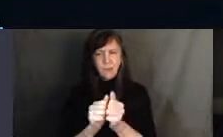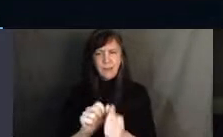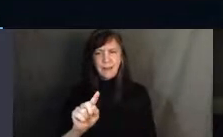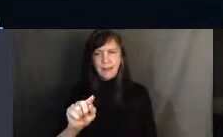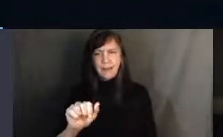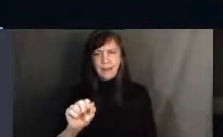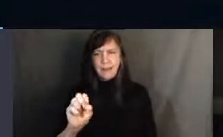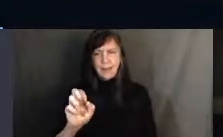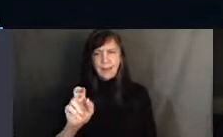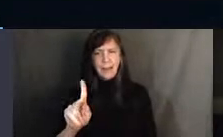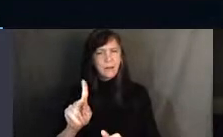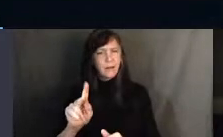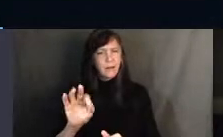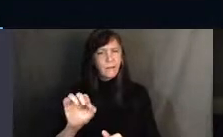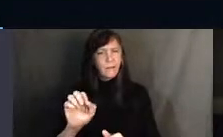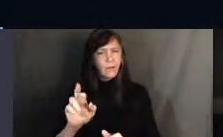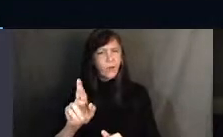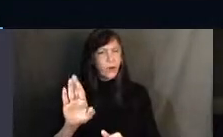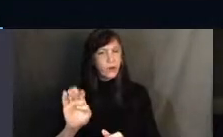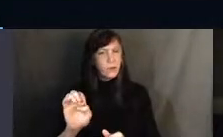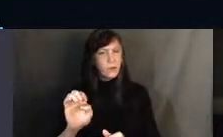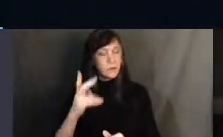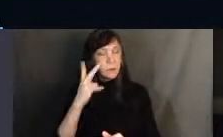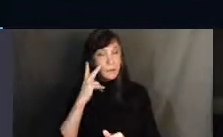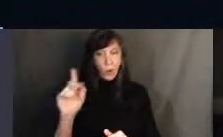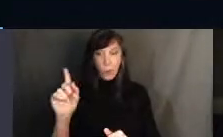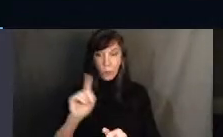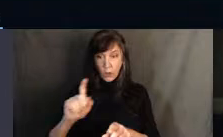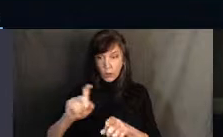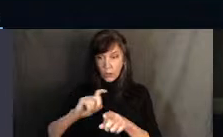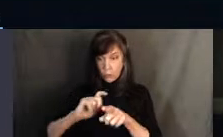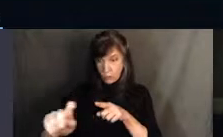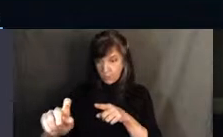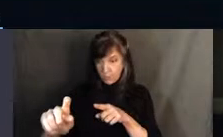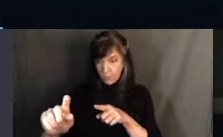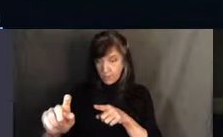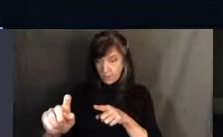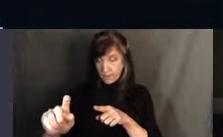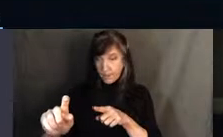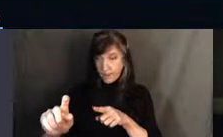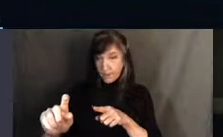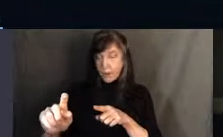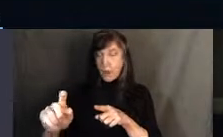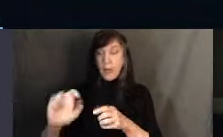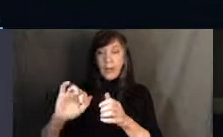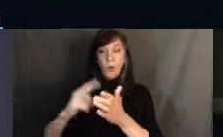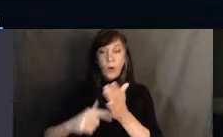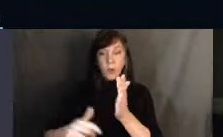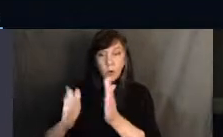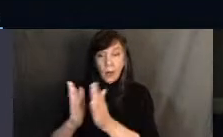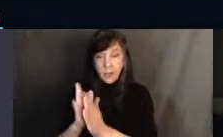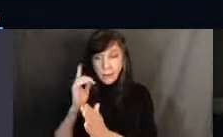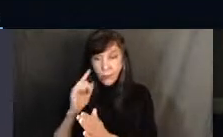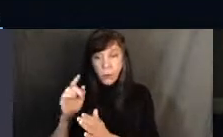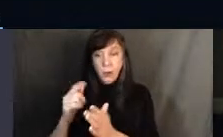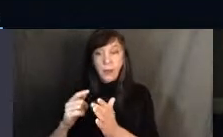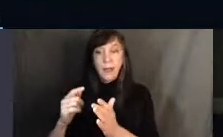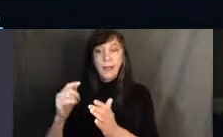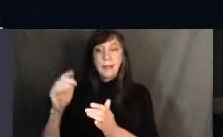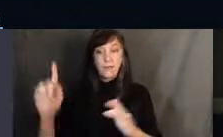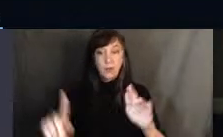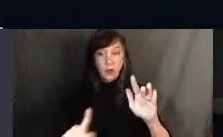ensure wherever you're calling from, you're going to get what you expect coming to visit your house, as opposed